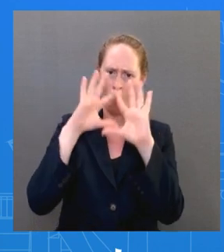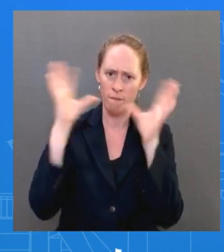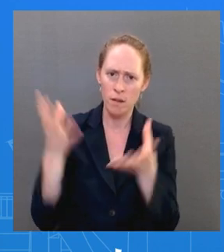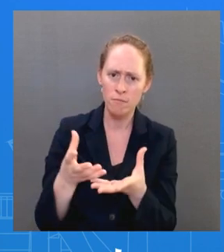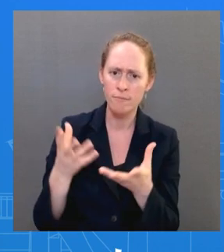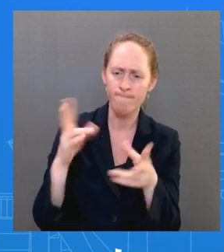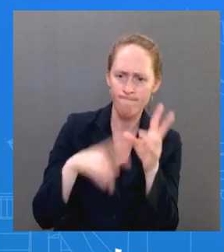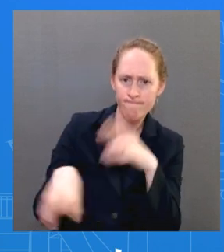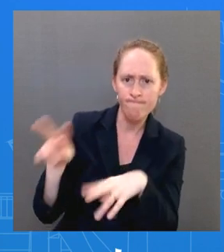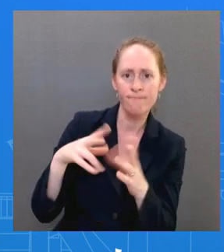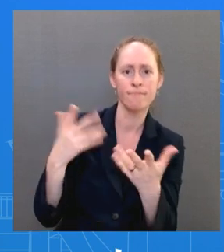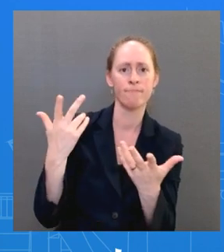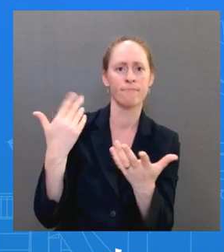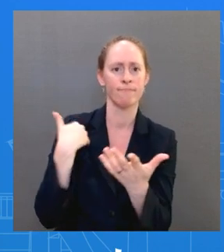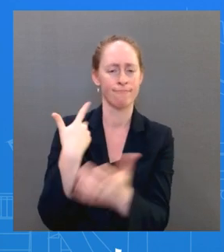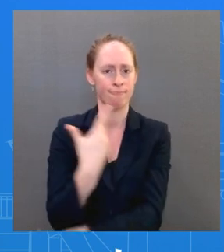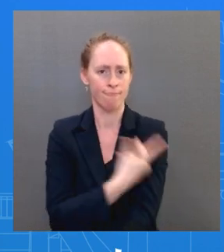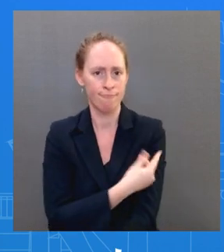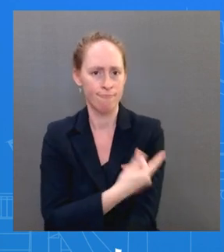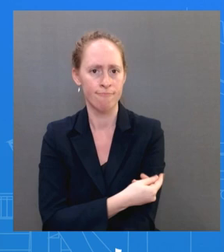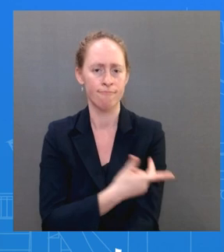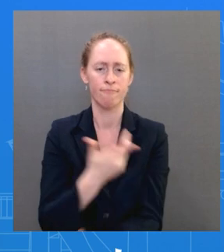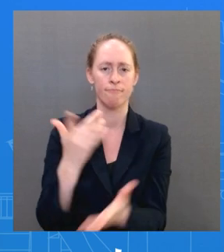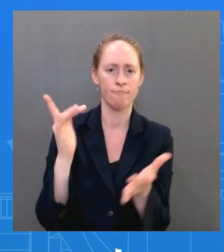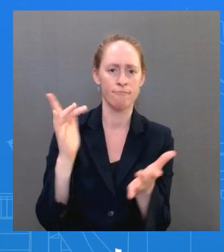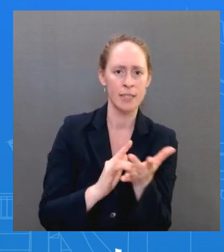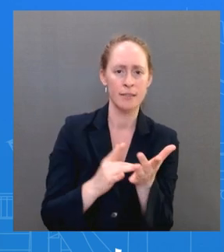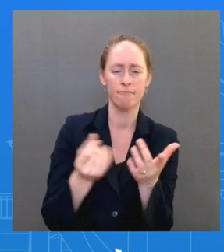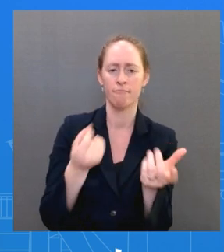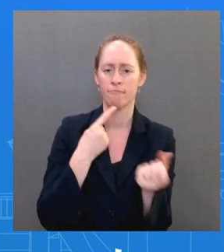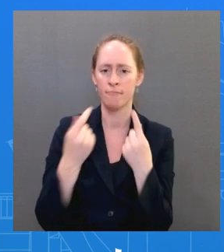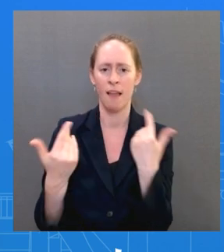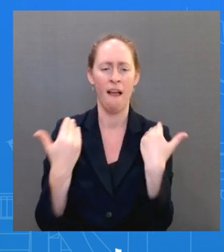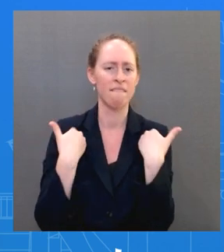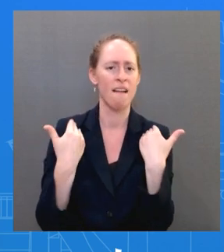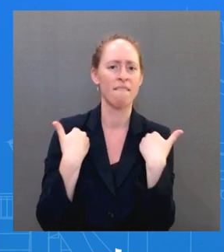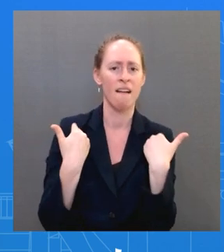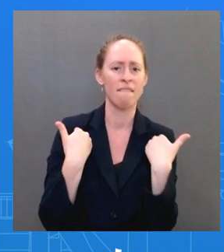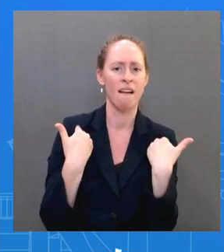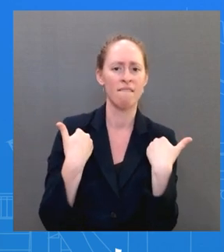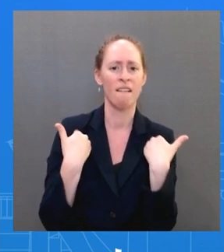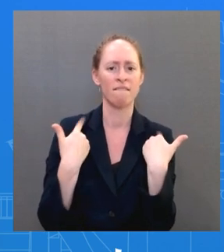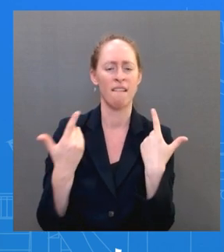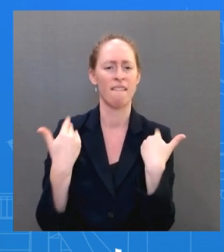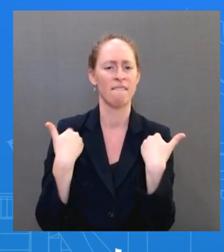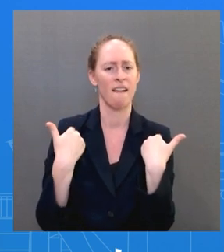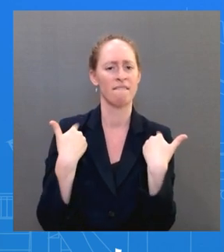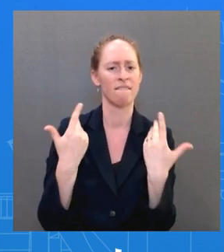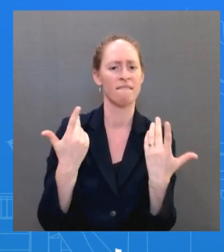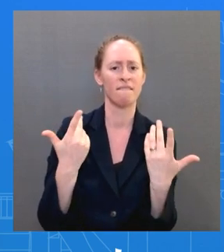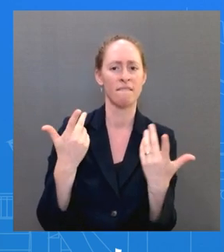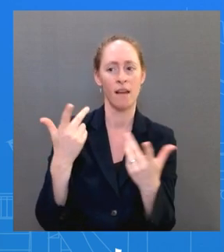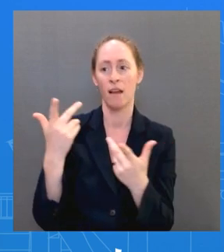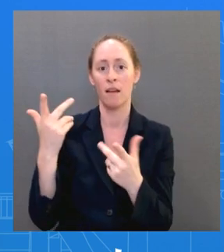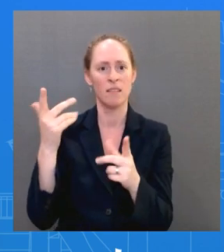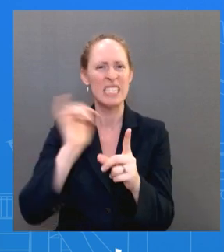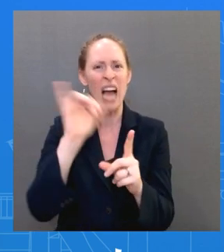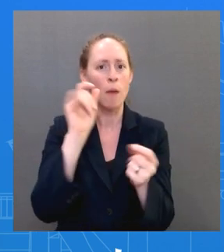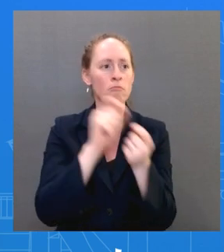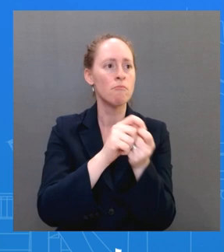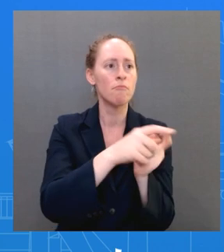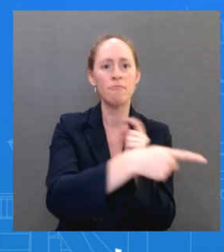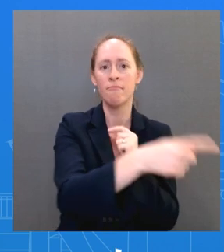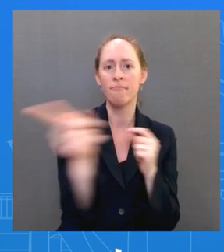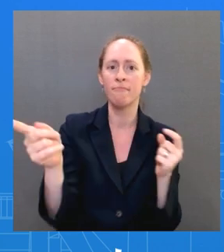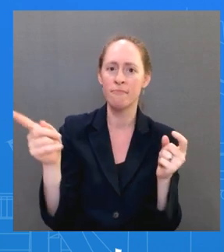are getting the treatment that the president is getting right now currently, is so that we can get back close to normal, right?